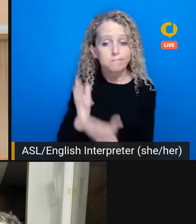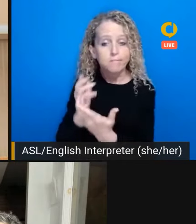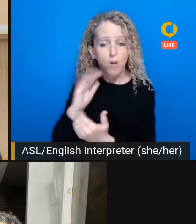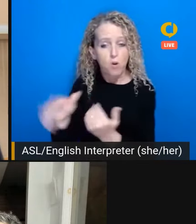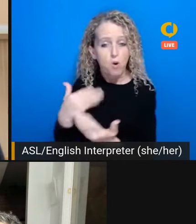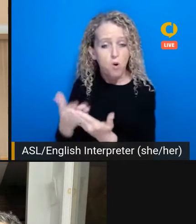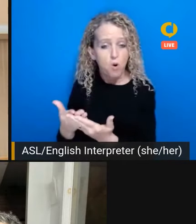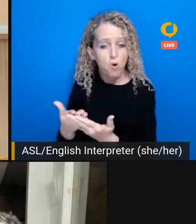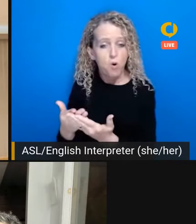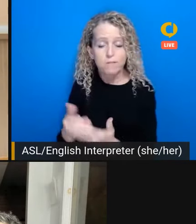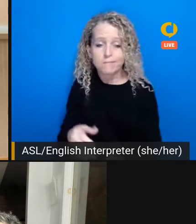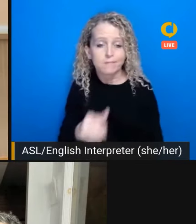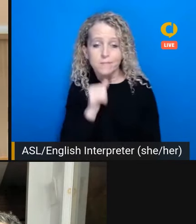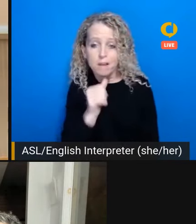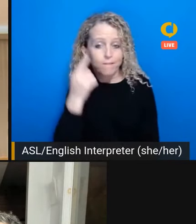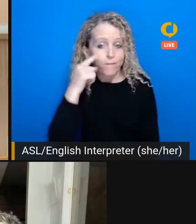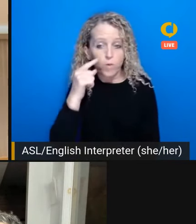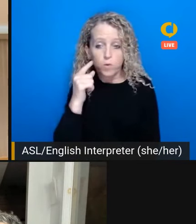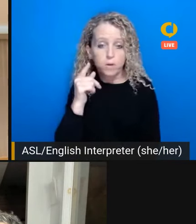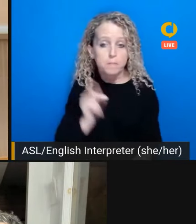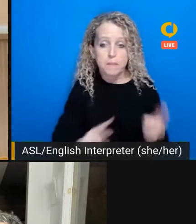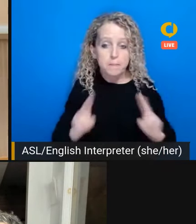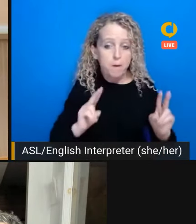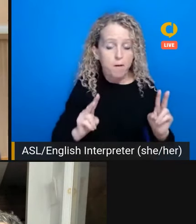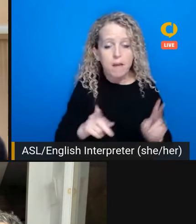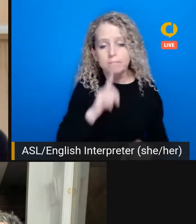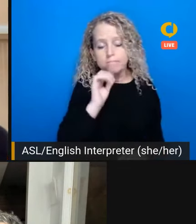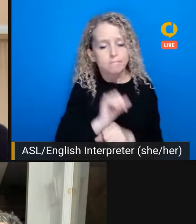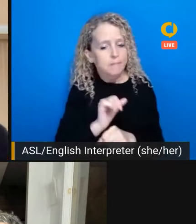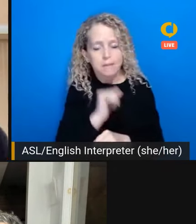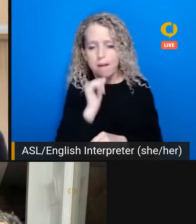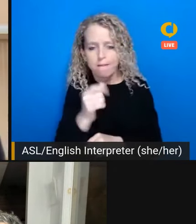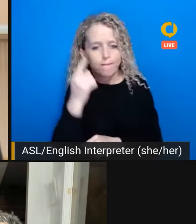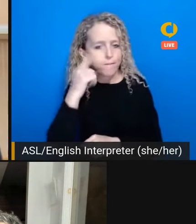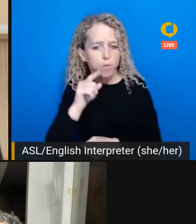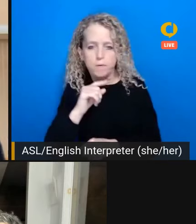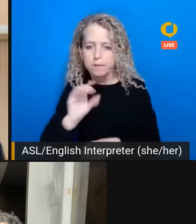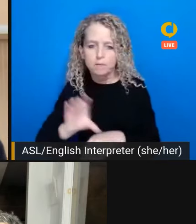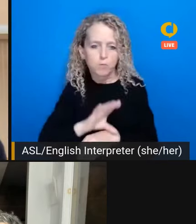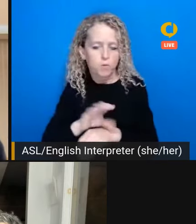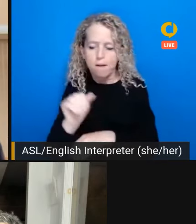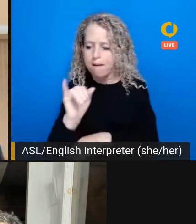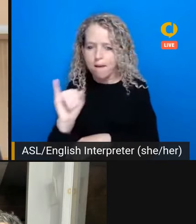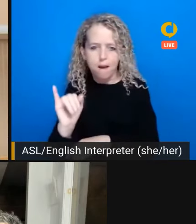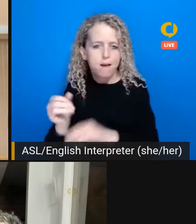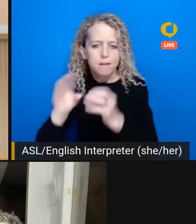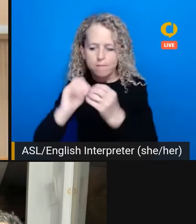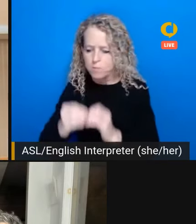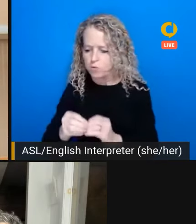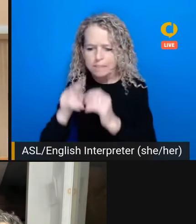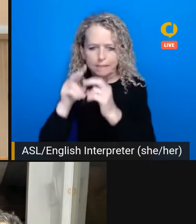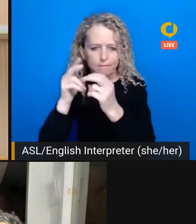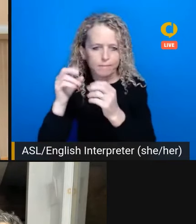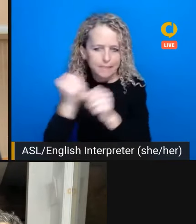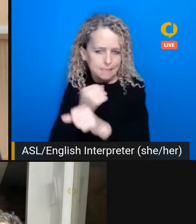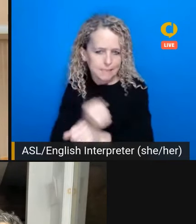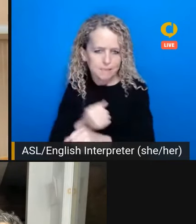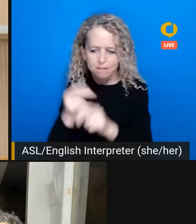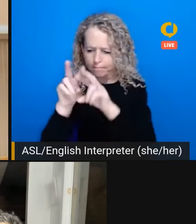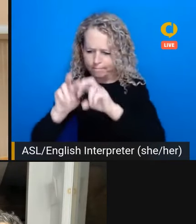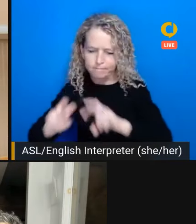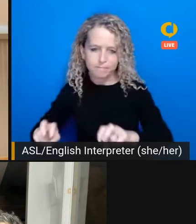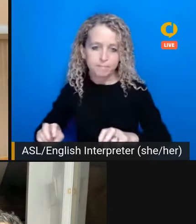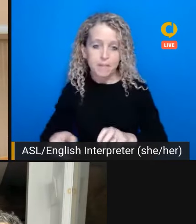for human beings, and definitely not for algorithms. Yeah. There are different ways of defining intelligence, even for human beings, right?